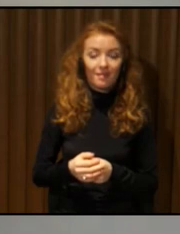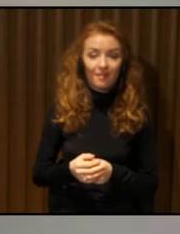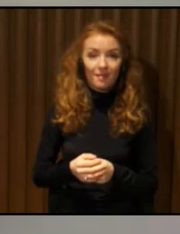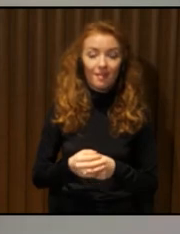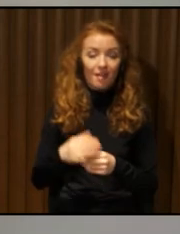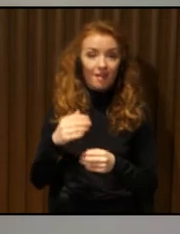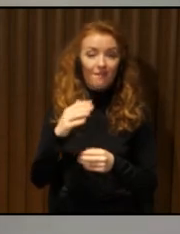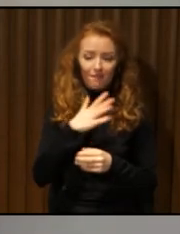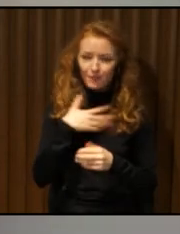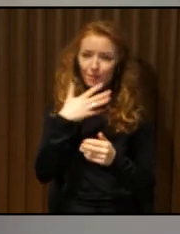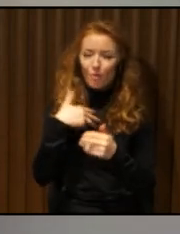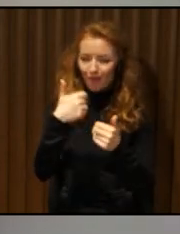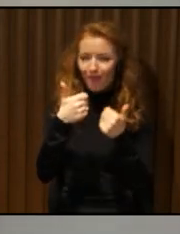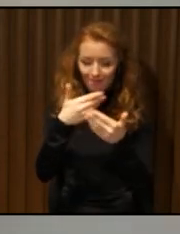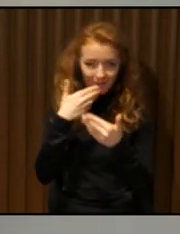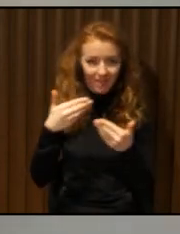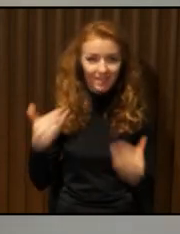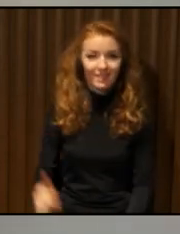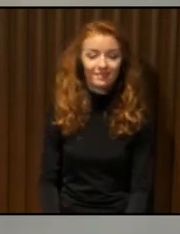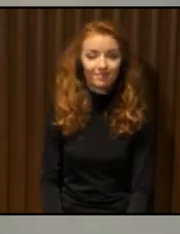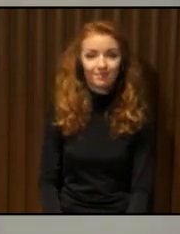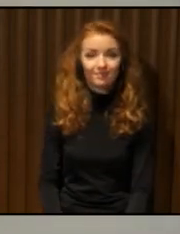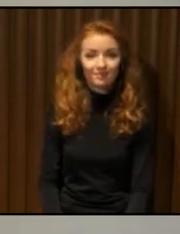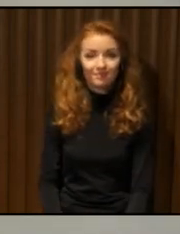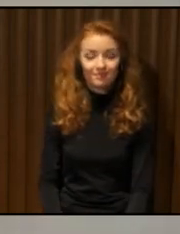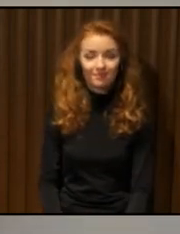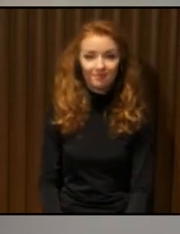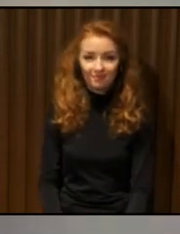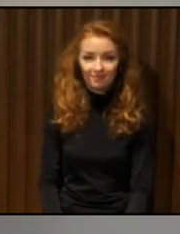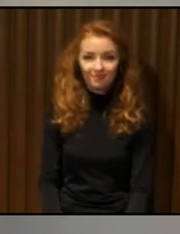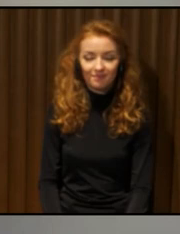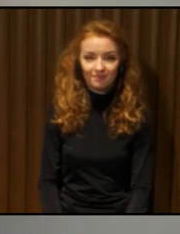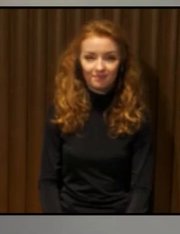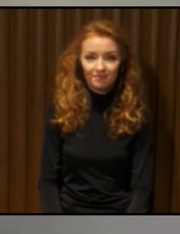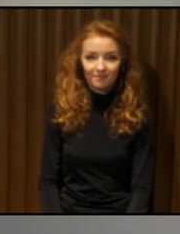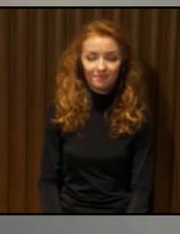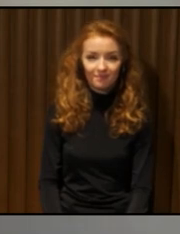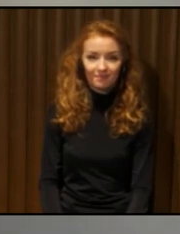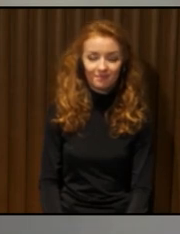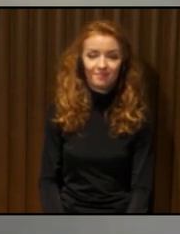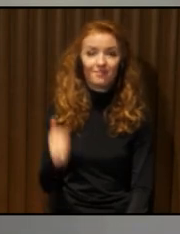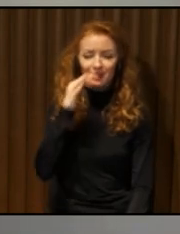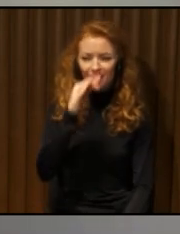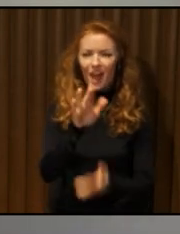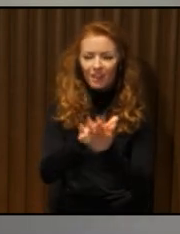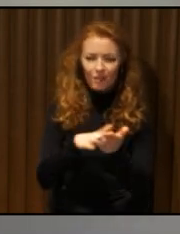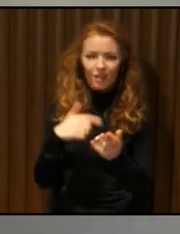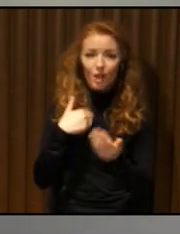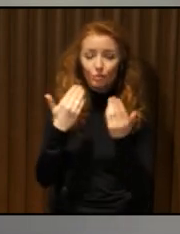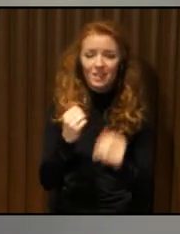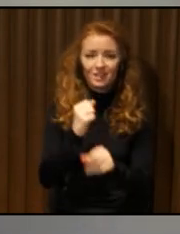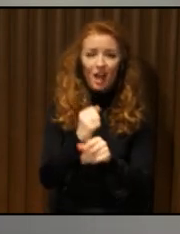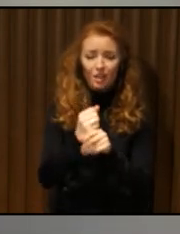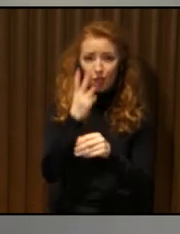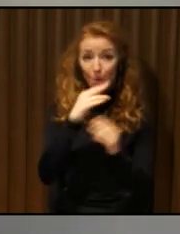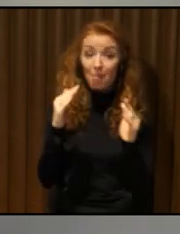Thanks. Sorry, yeah, the I'm working from home today. I don't know what about you, but... Oh, yes,